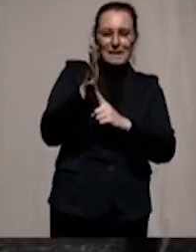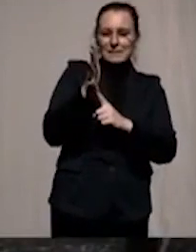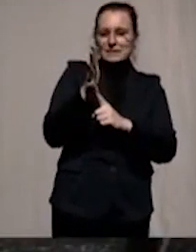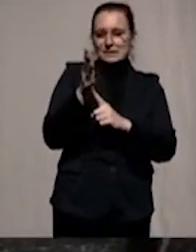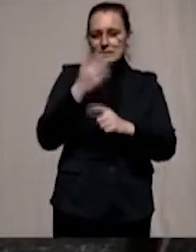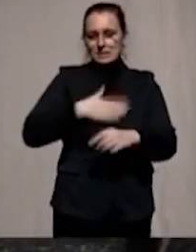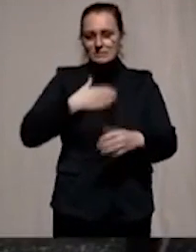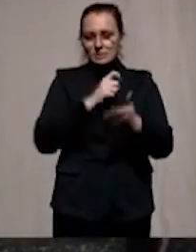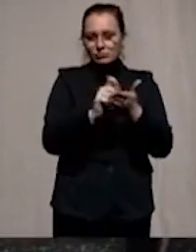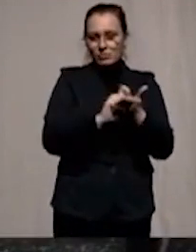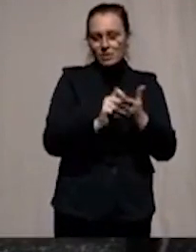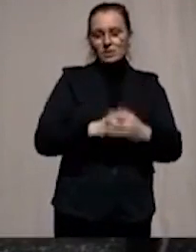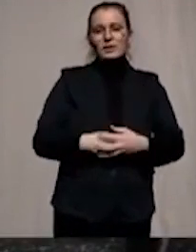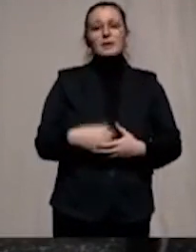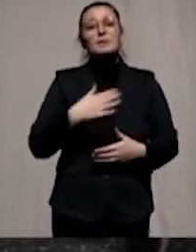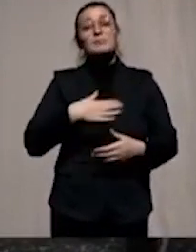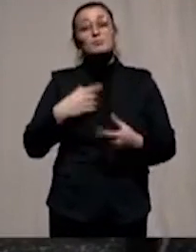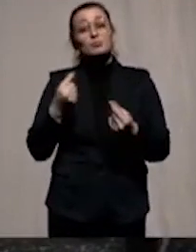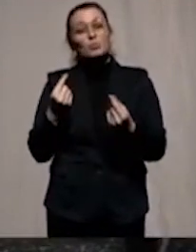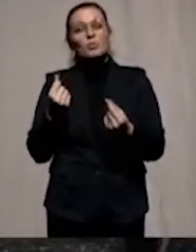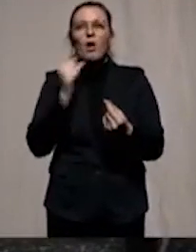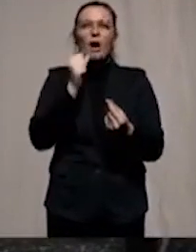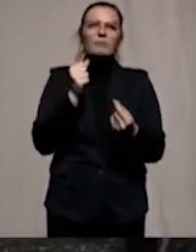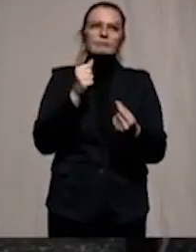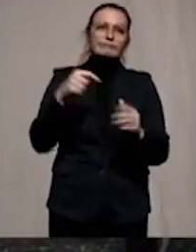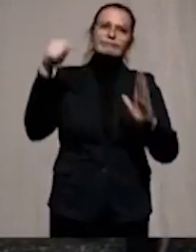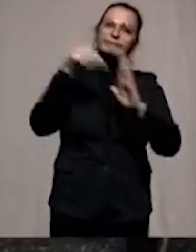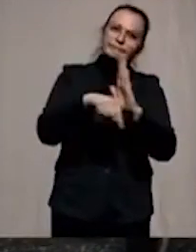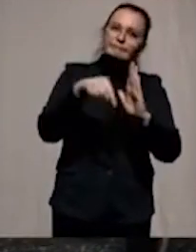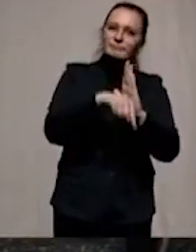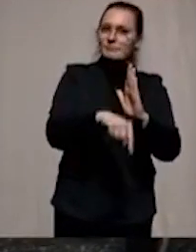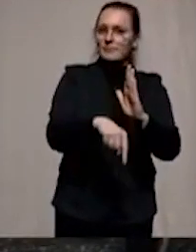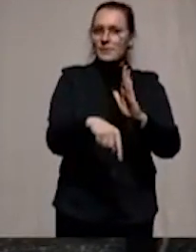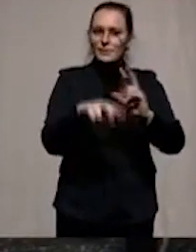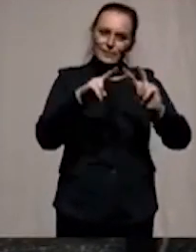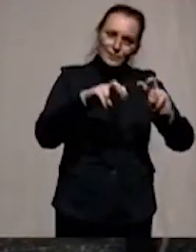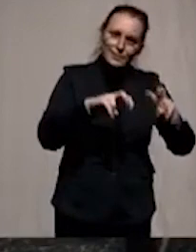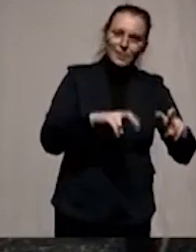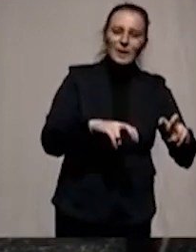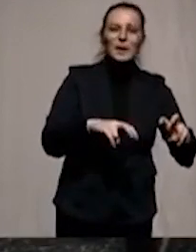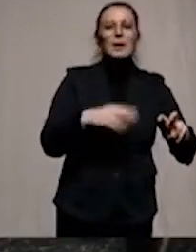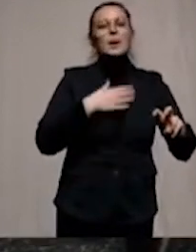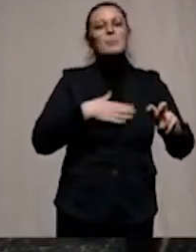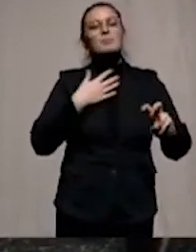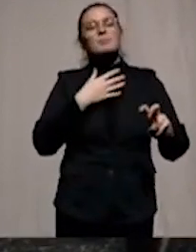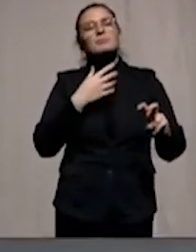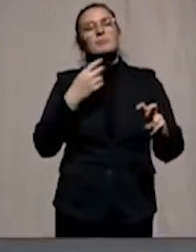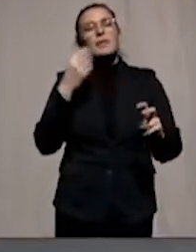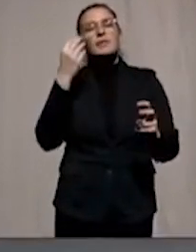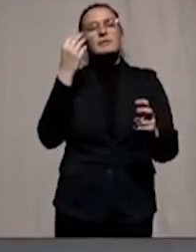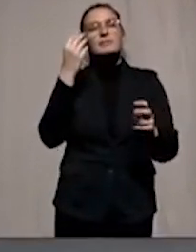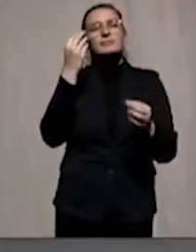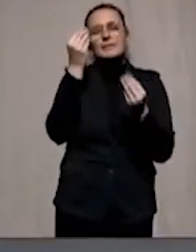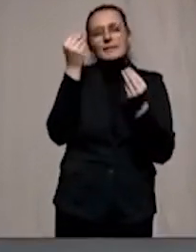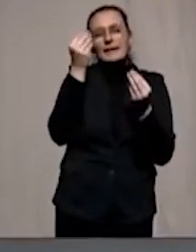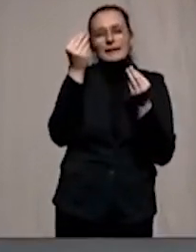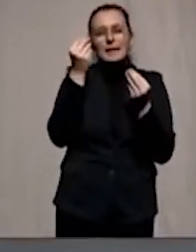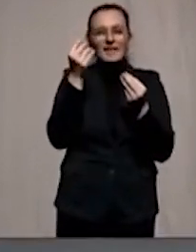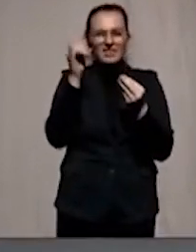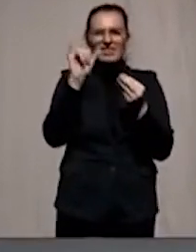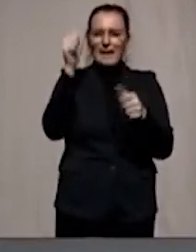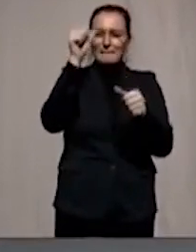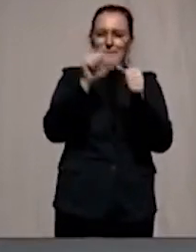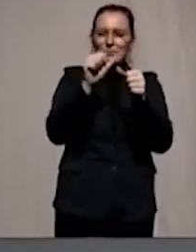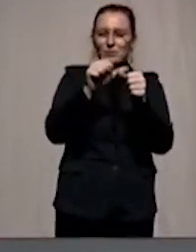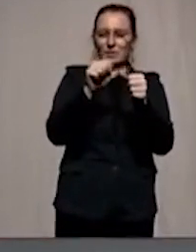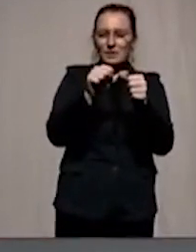you to do is, you don't have to delve too deep into it, but your past self, I want you to think about yourself in that memory that you guys shared. So I want you to think about how you felt that